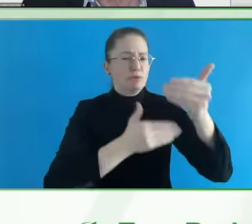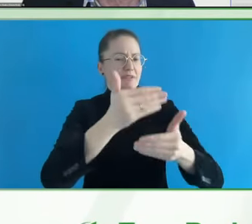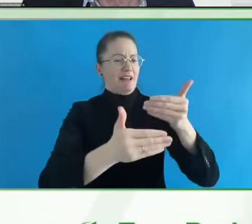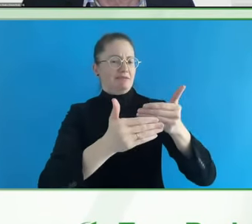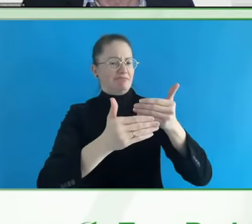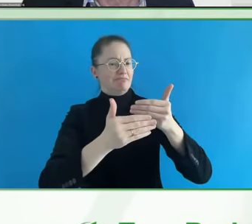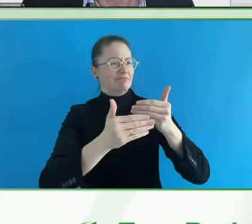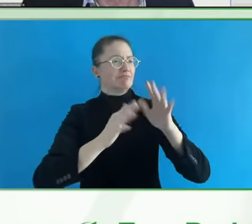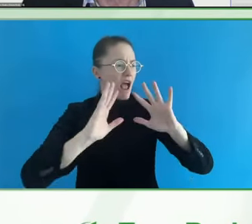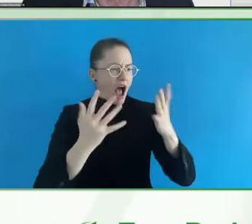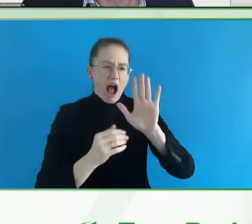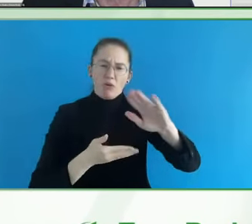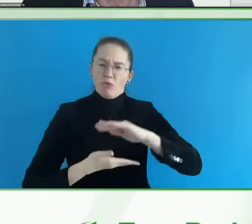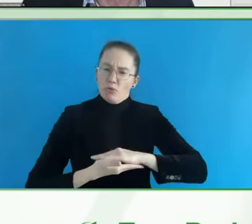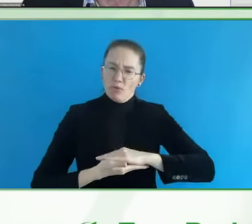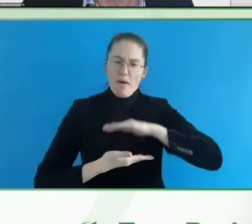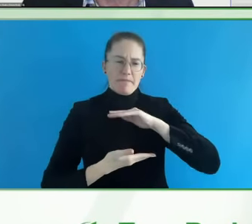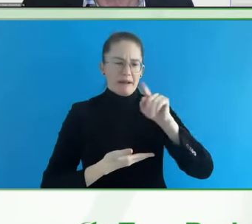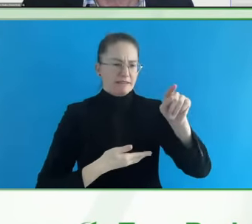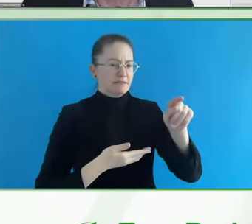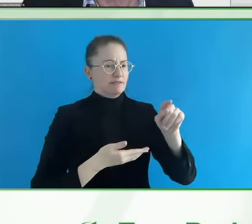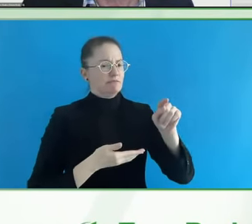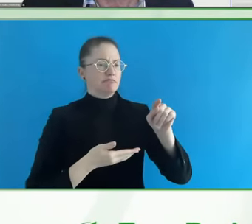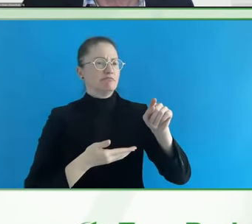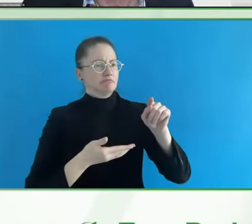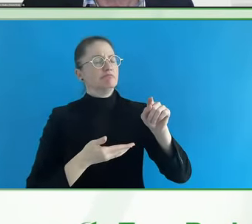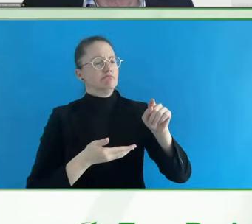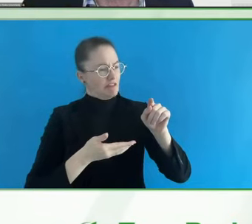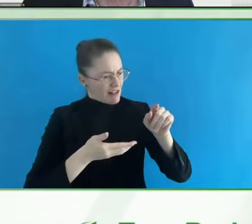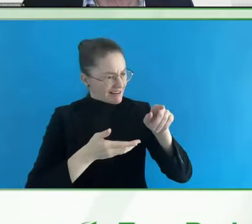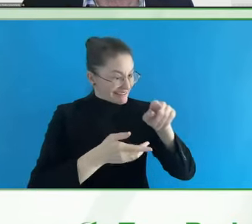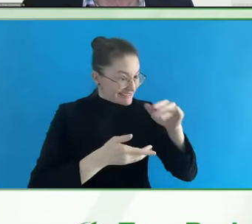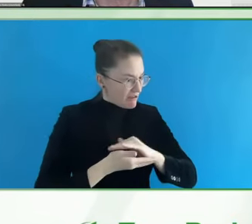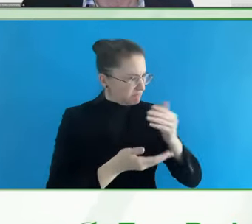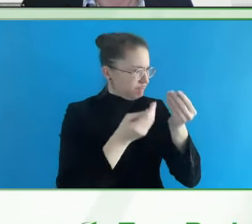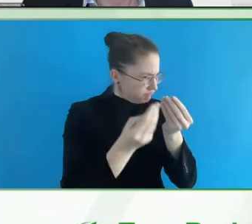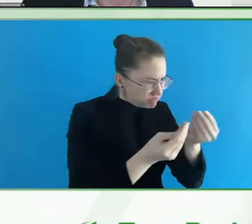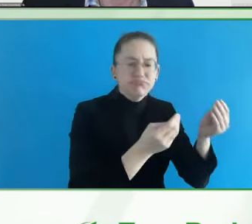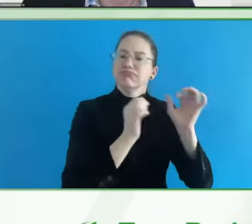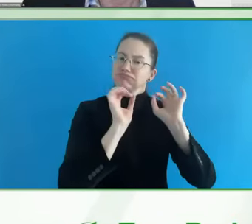Freedom, second one opportunity,